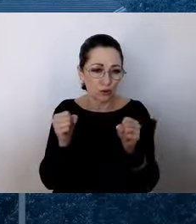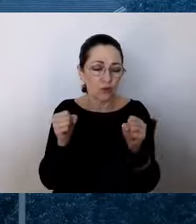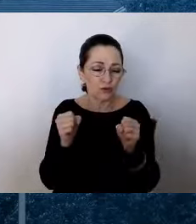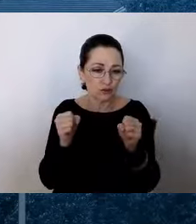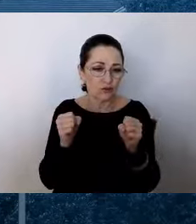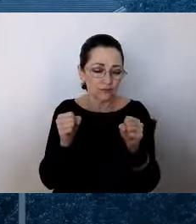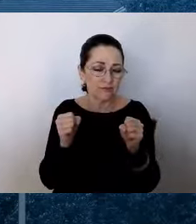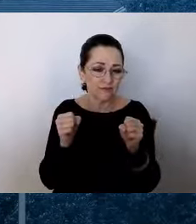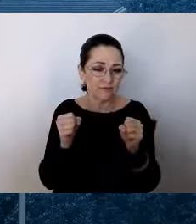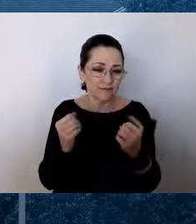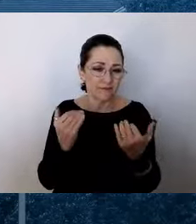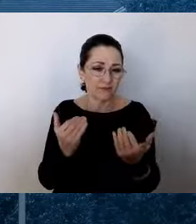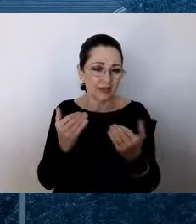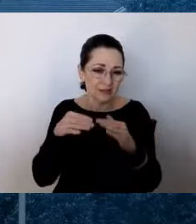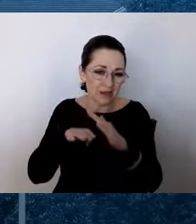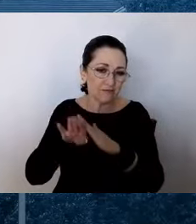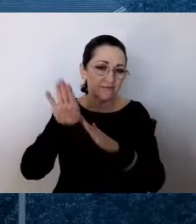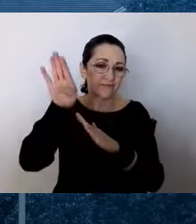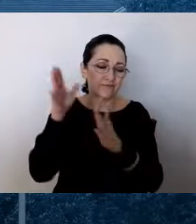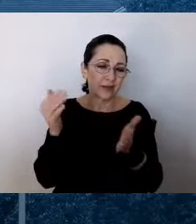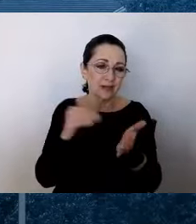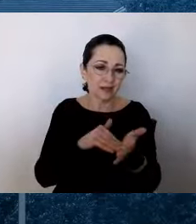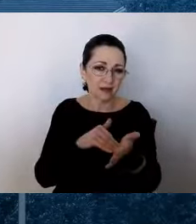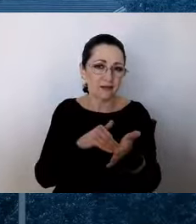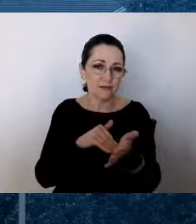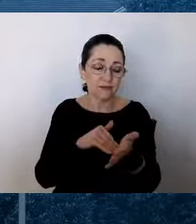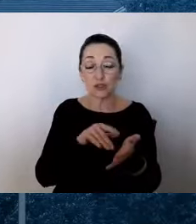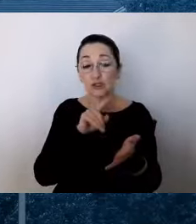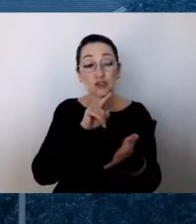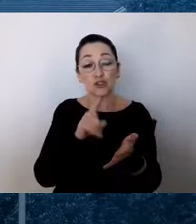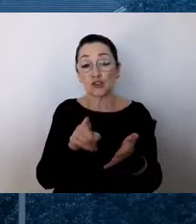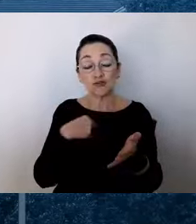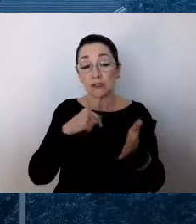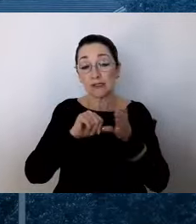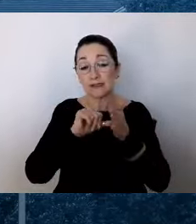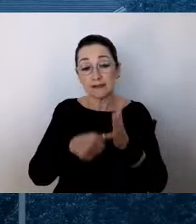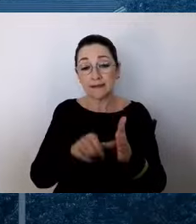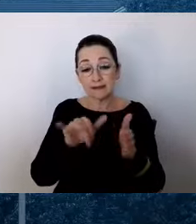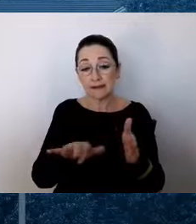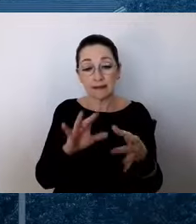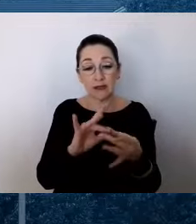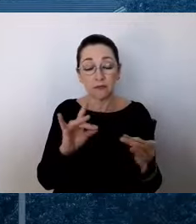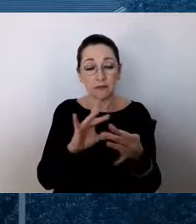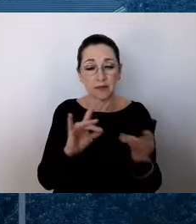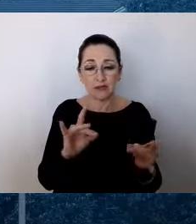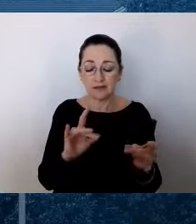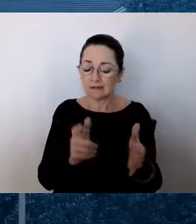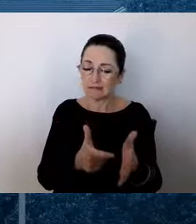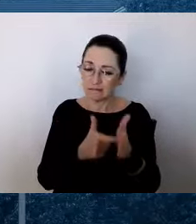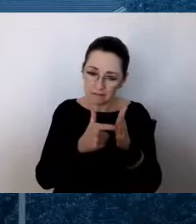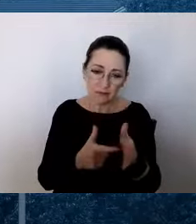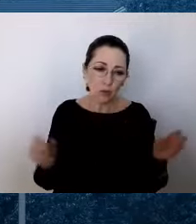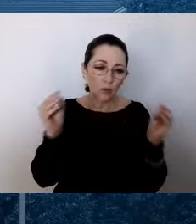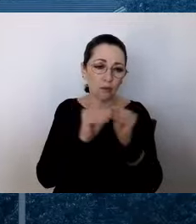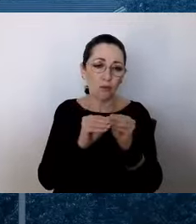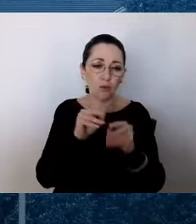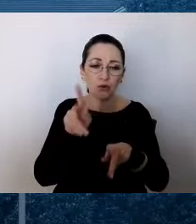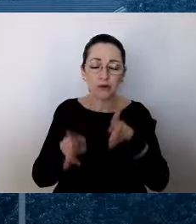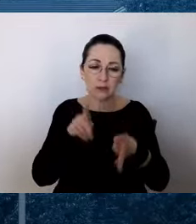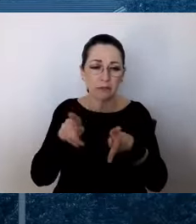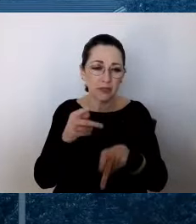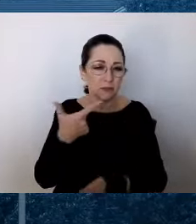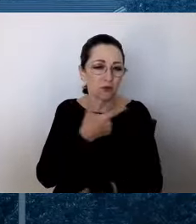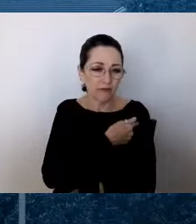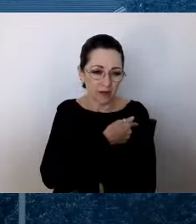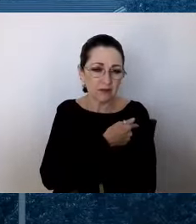bit and now is on the uptick. So really the main message today is that we've got to get more people vaccinated to